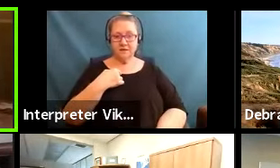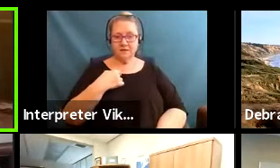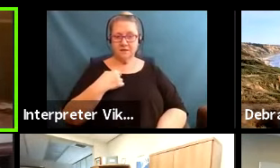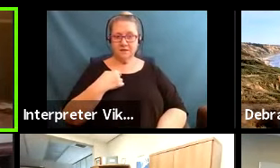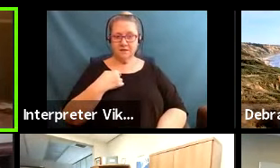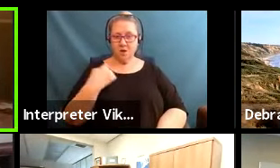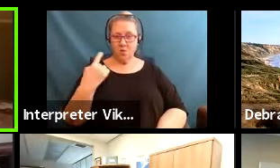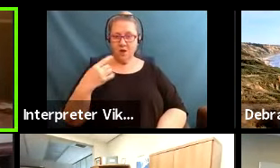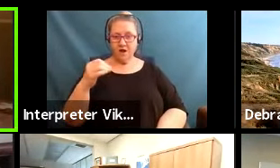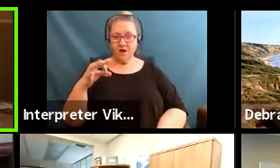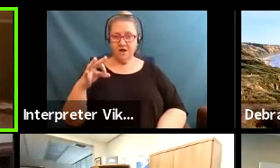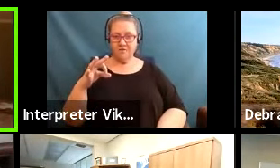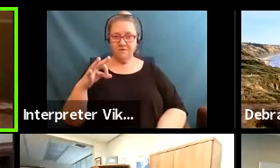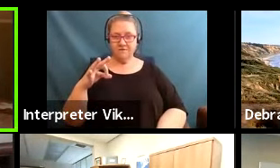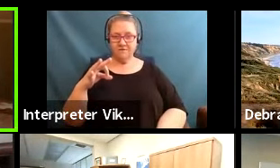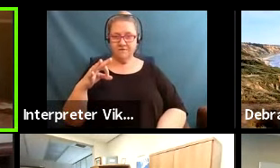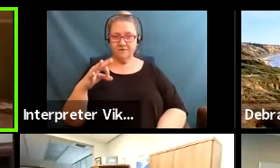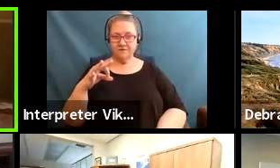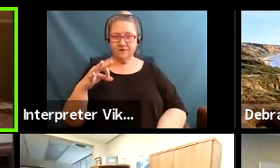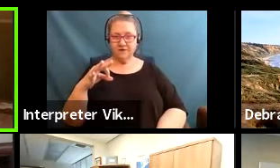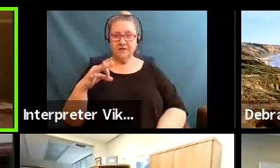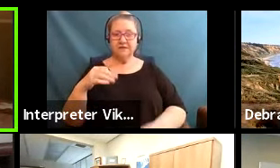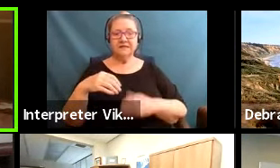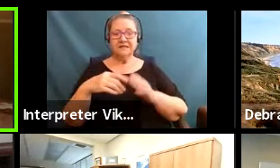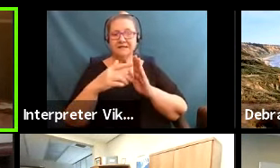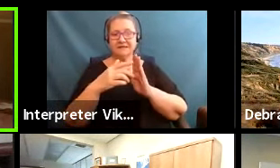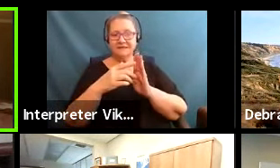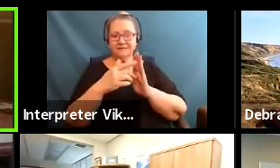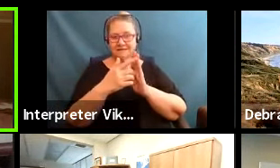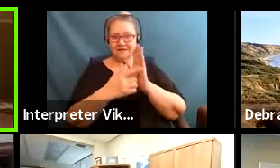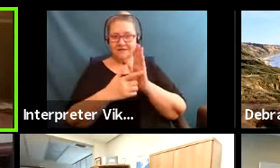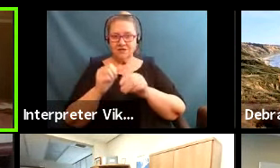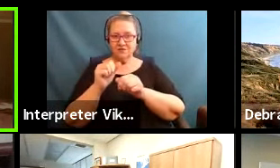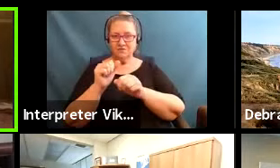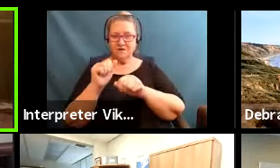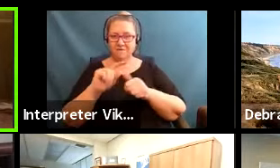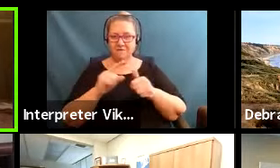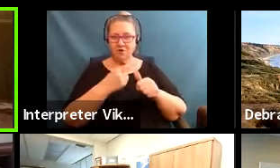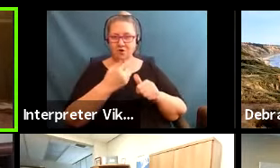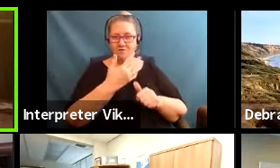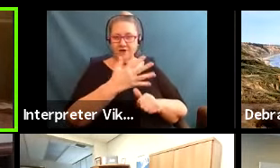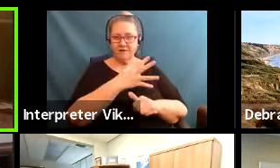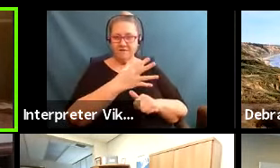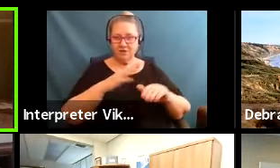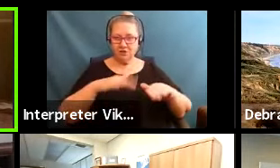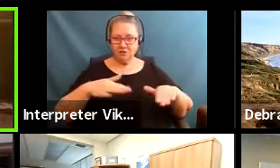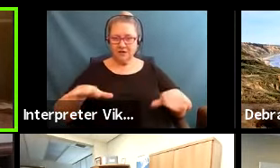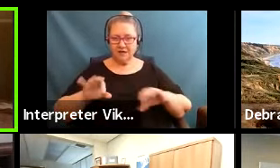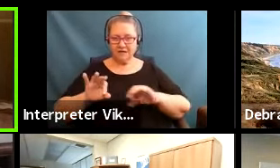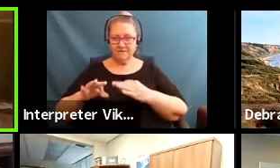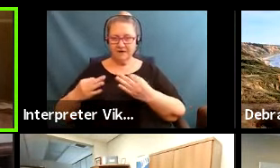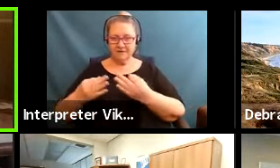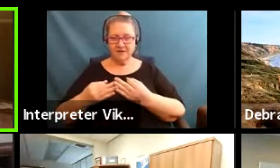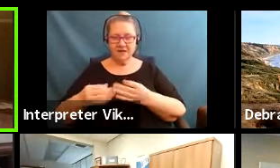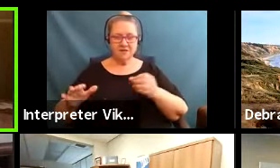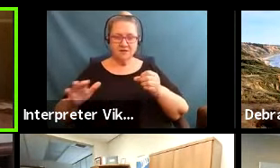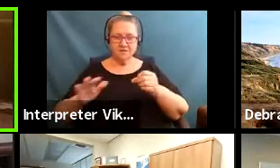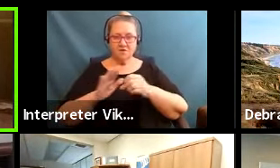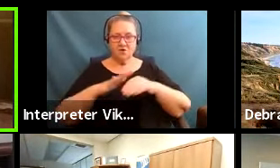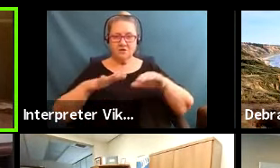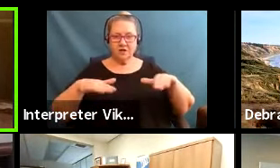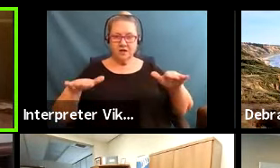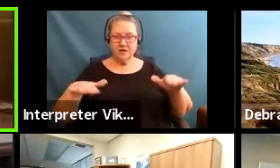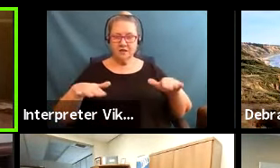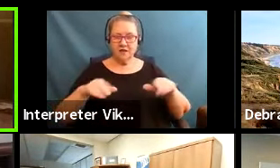One of the tenets of the work of First Fives with young children and their families is a holistic whole child family approach and a real